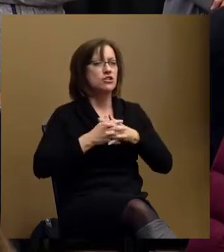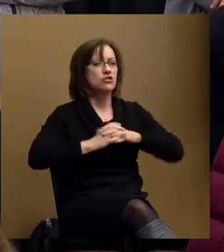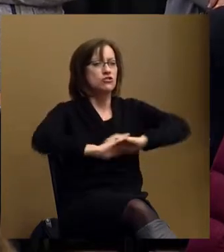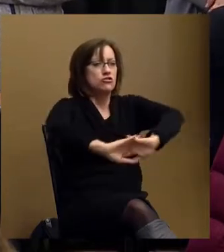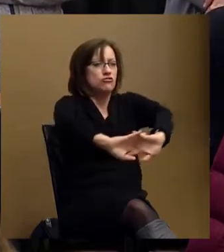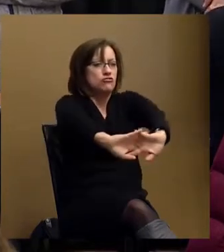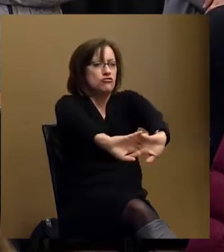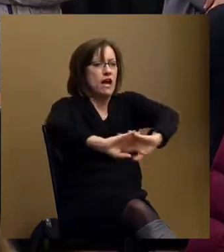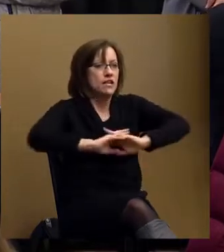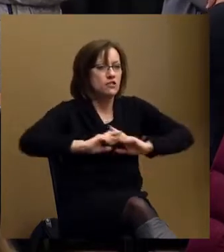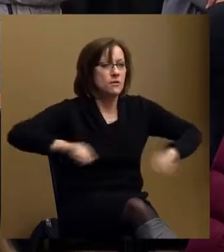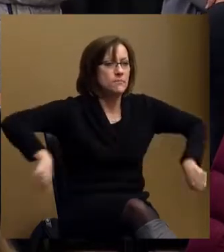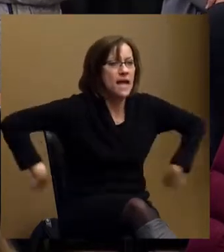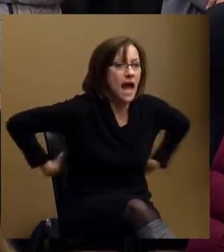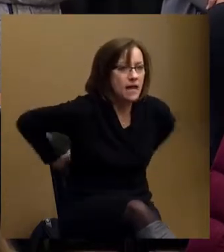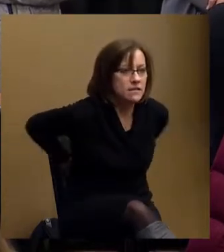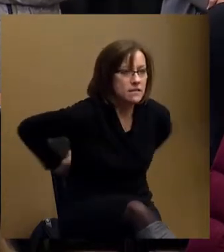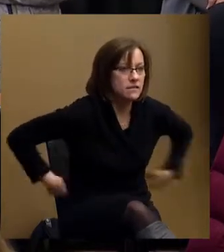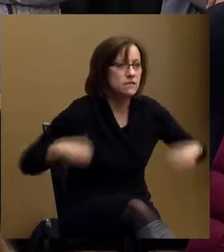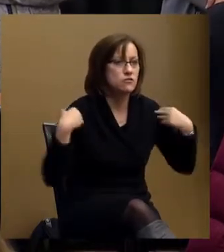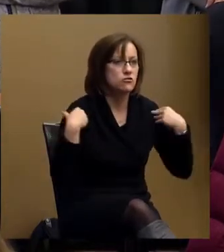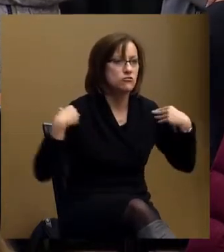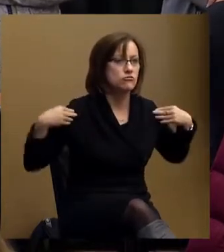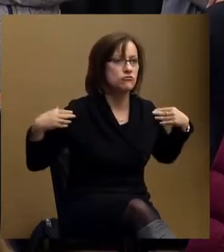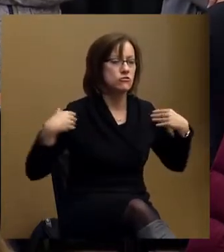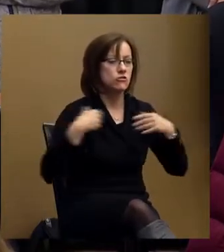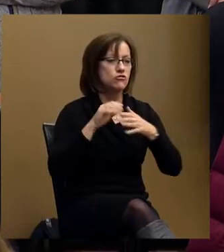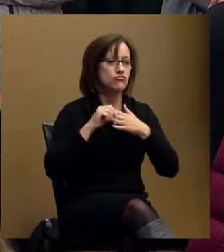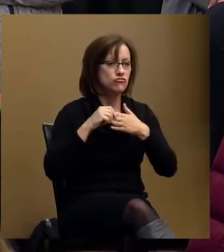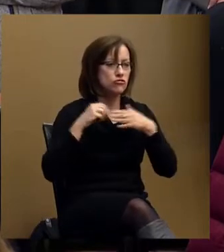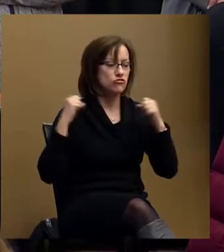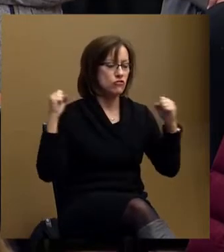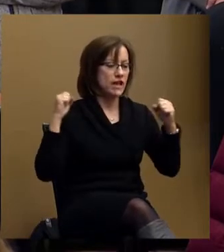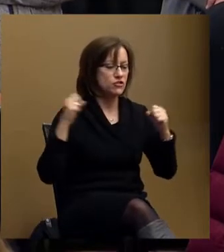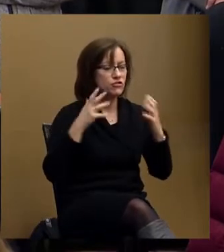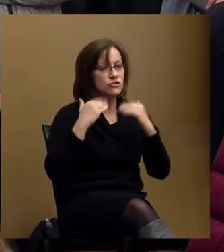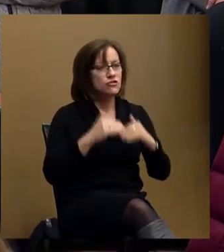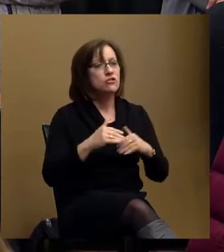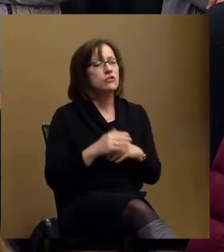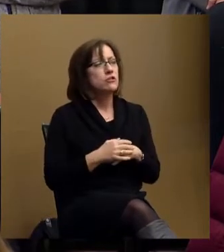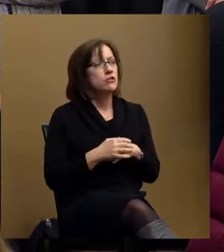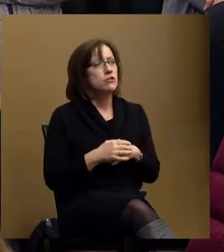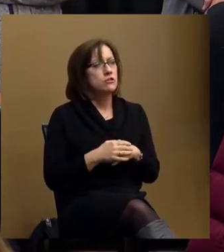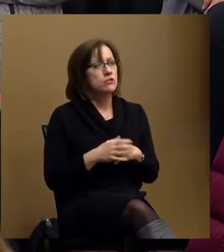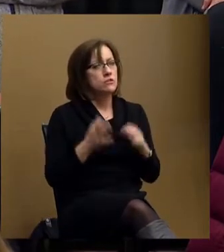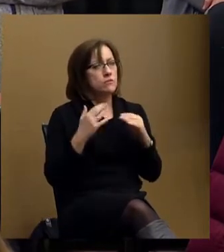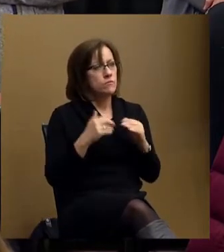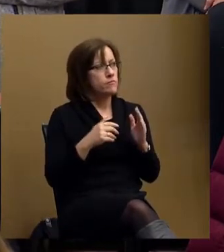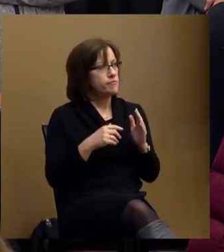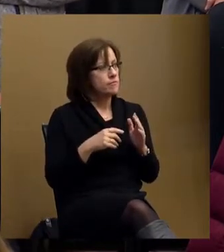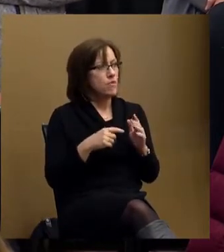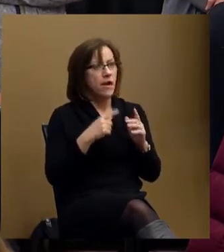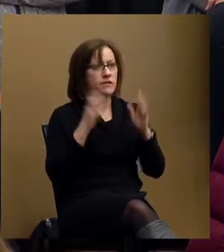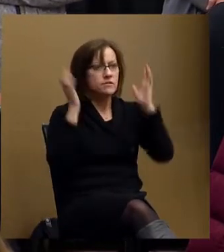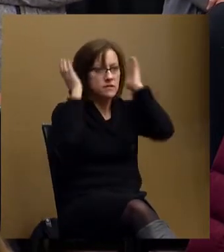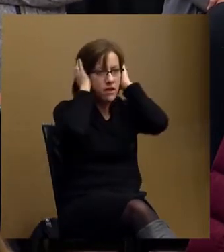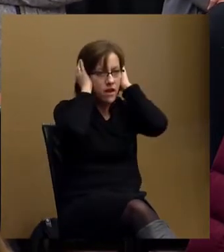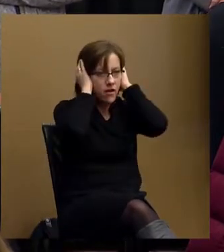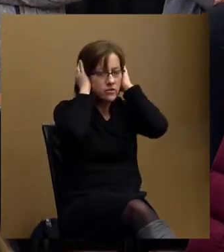front. His real stiff body, the blinking. And then we have down below covering ears and